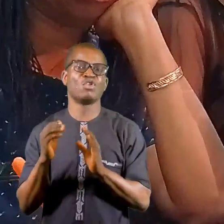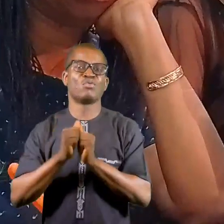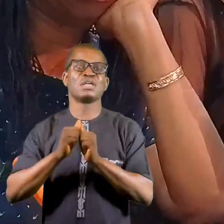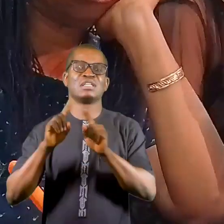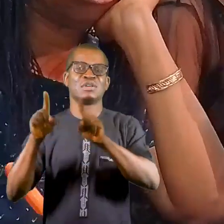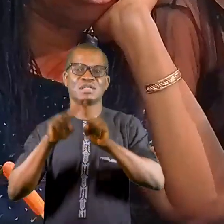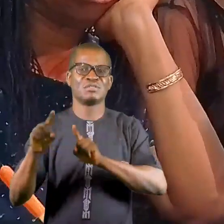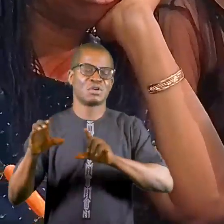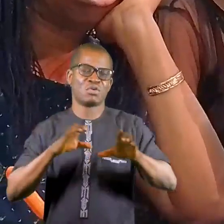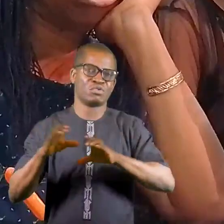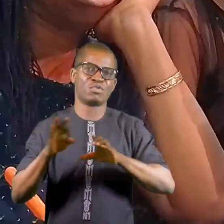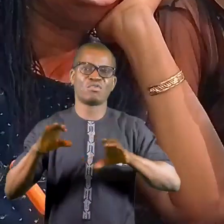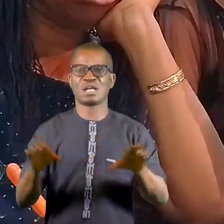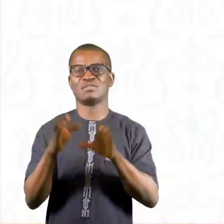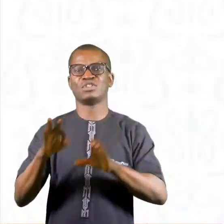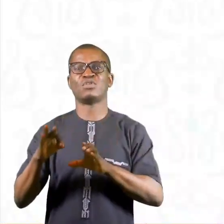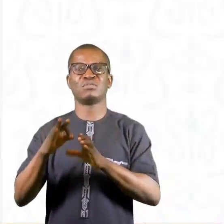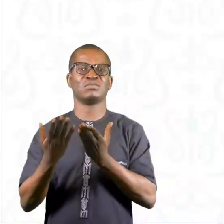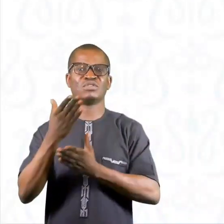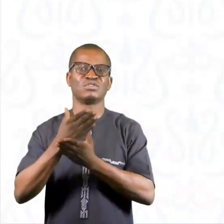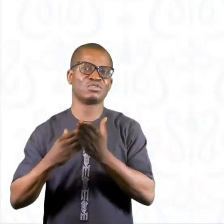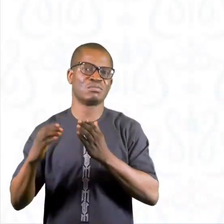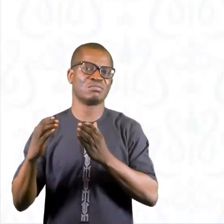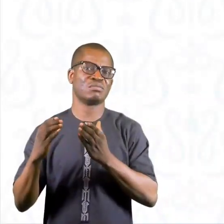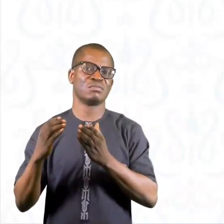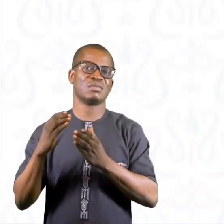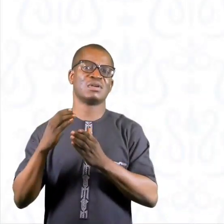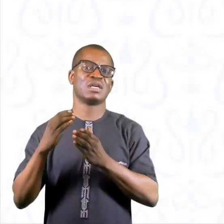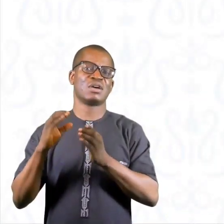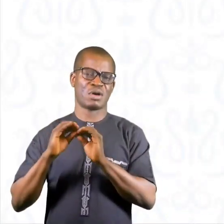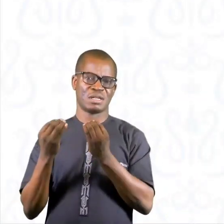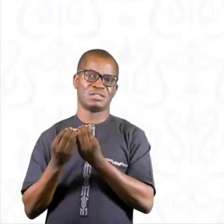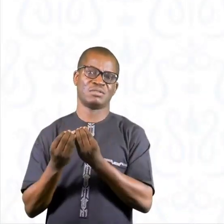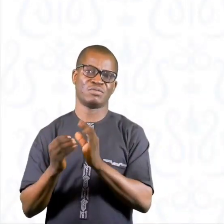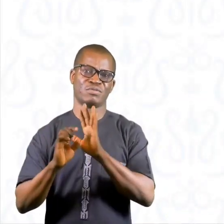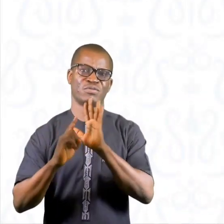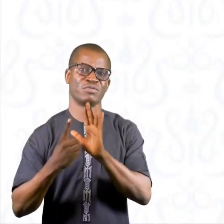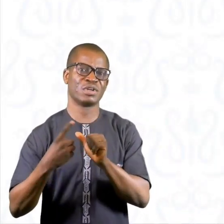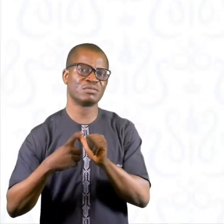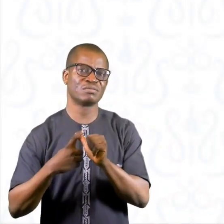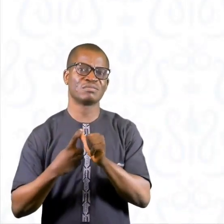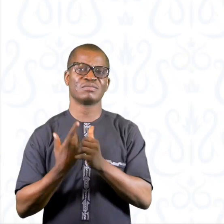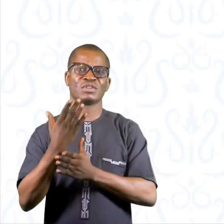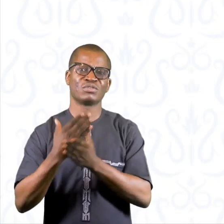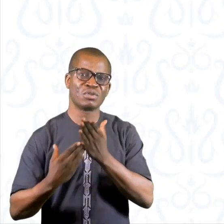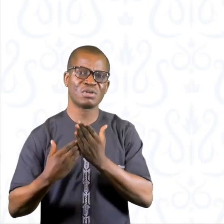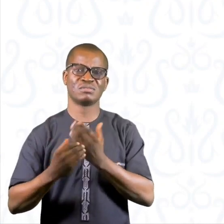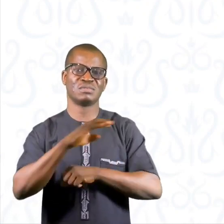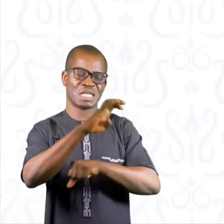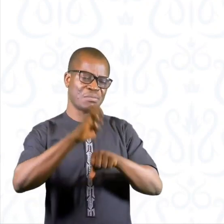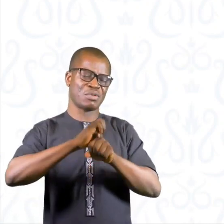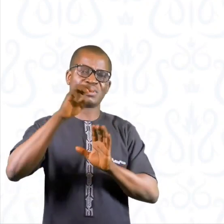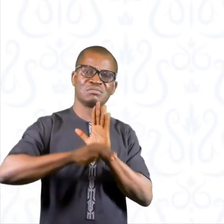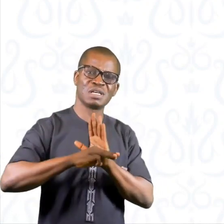tour operators, and intended travelers for the purpose of 1. Educational excursion,